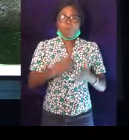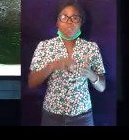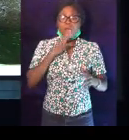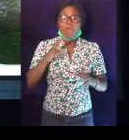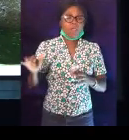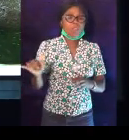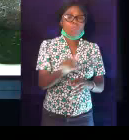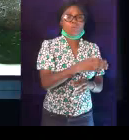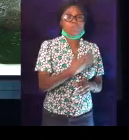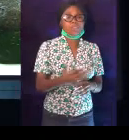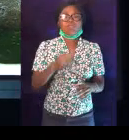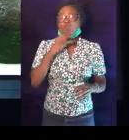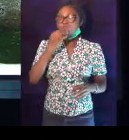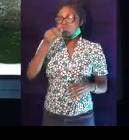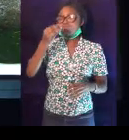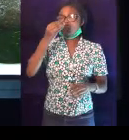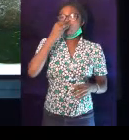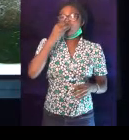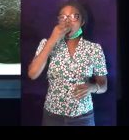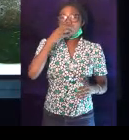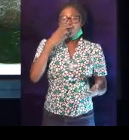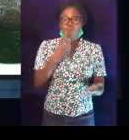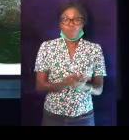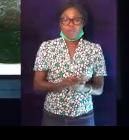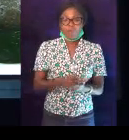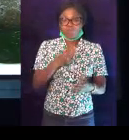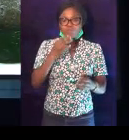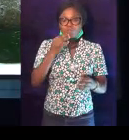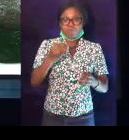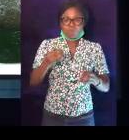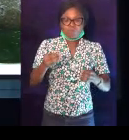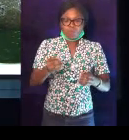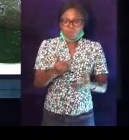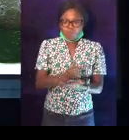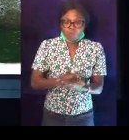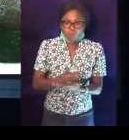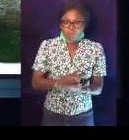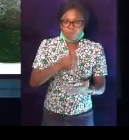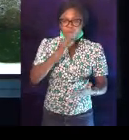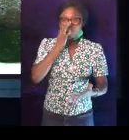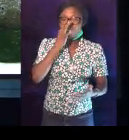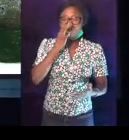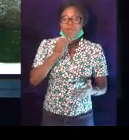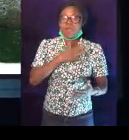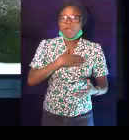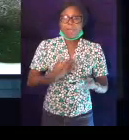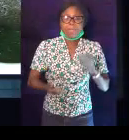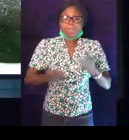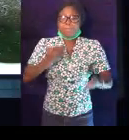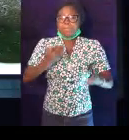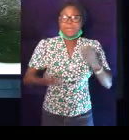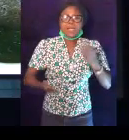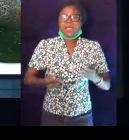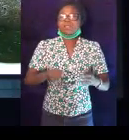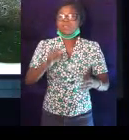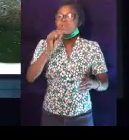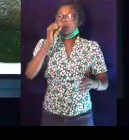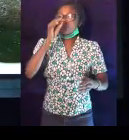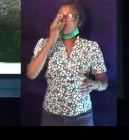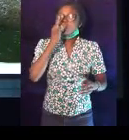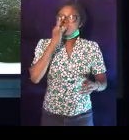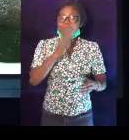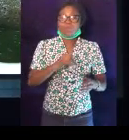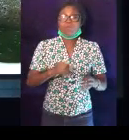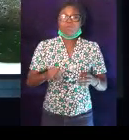those things? One, you eat well-cooked food and balanced diet. Balanced diet will really help you. You